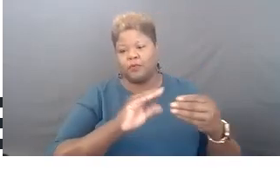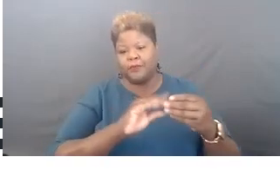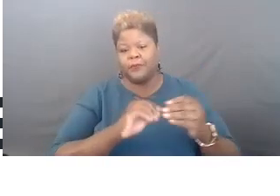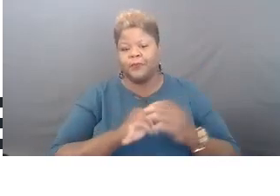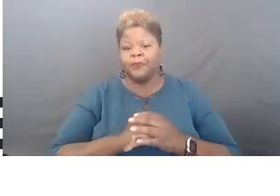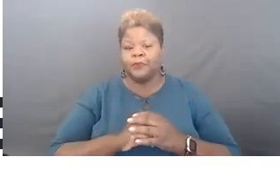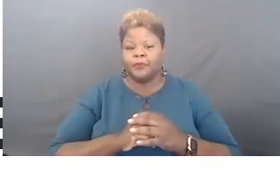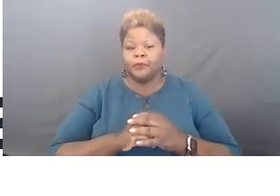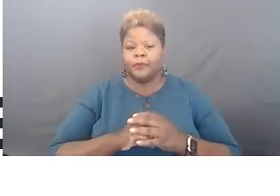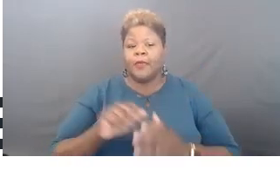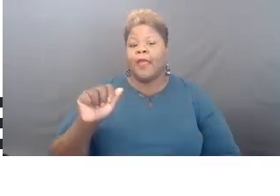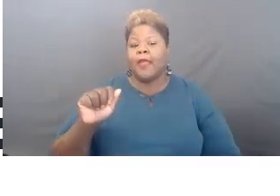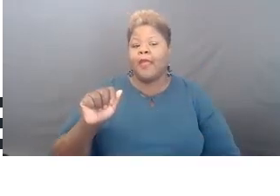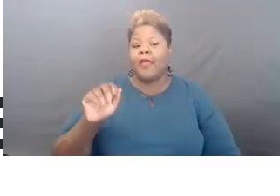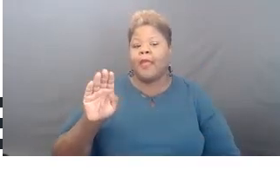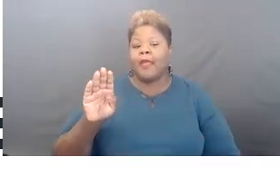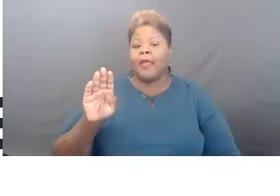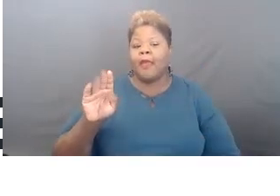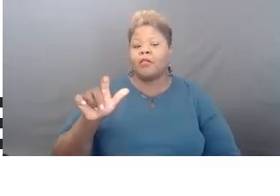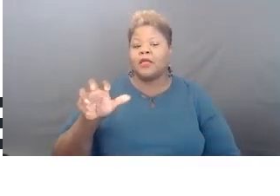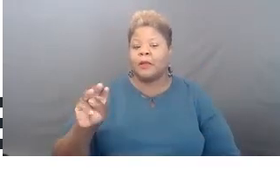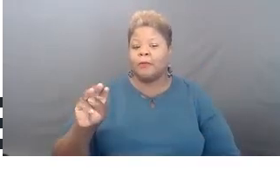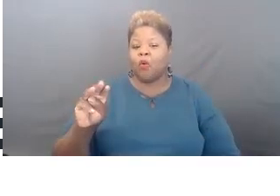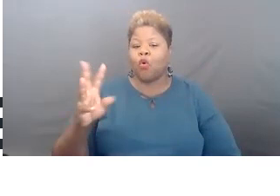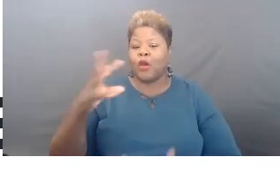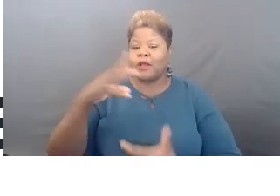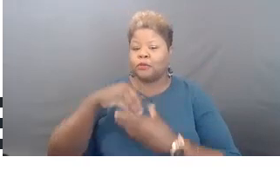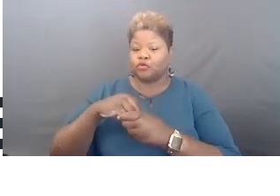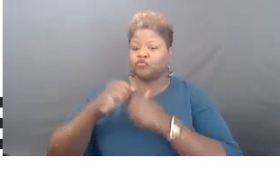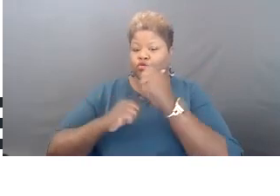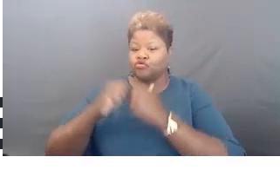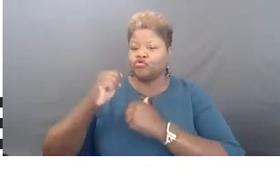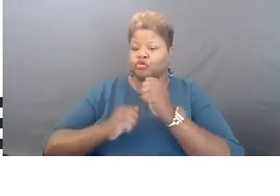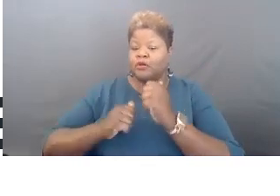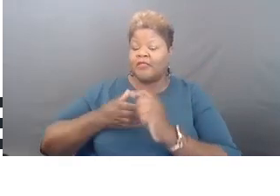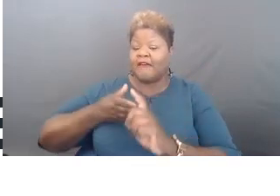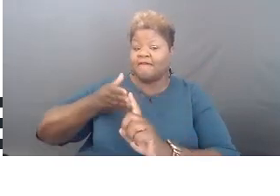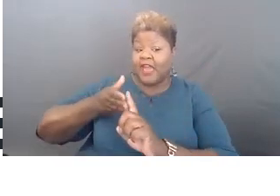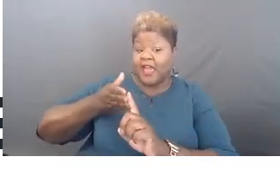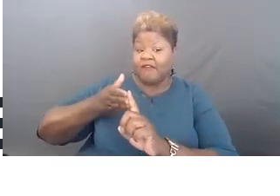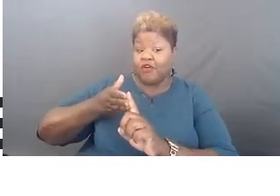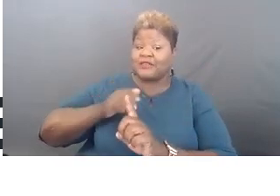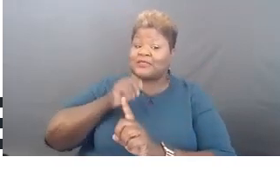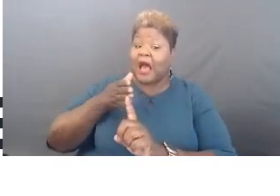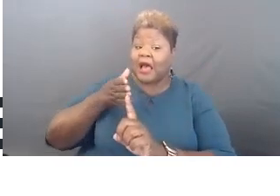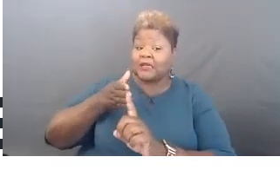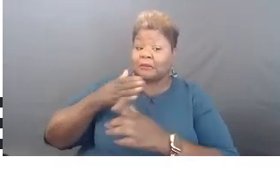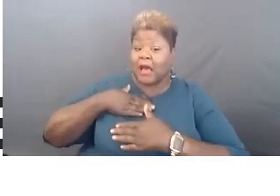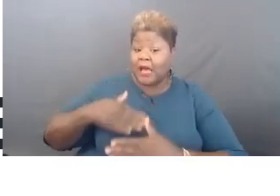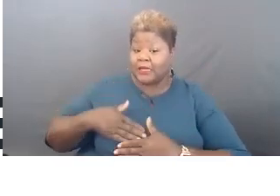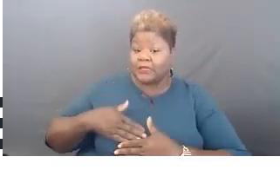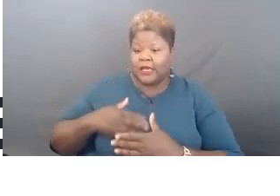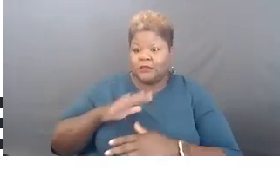Ableism, or the interpersonal and structural bias that favors non-disabled bodies, has roots in every form of discrimination,